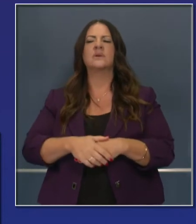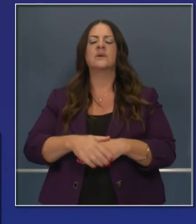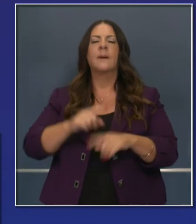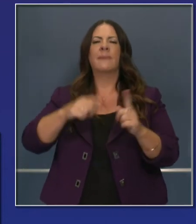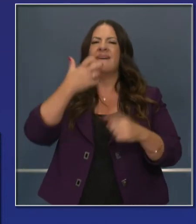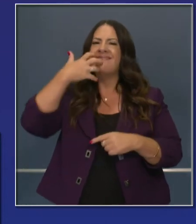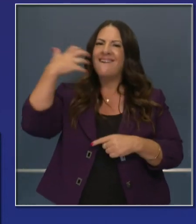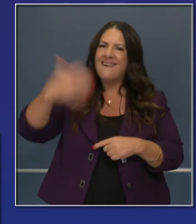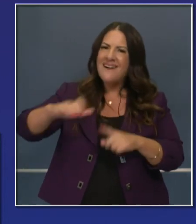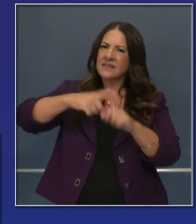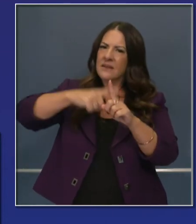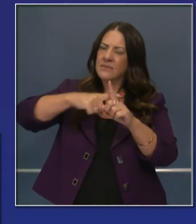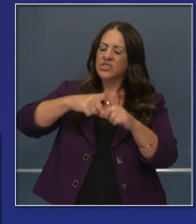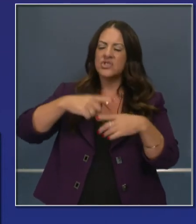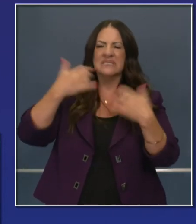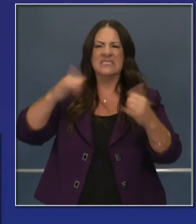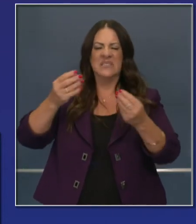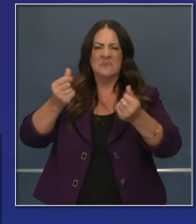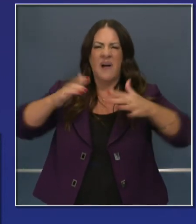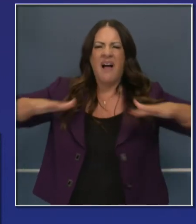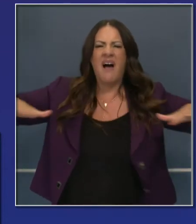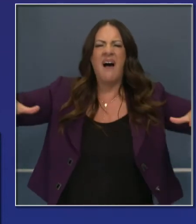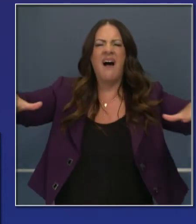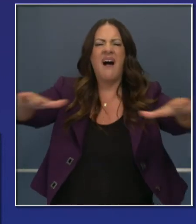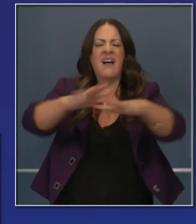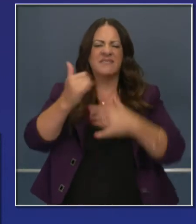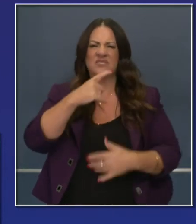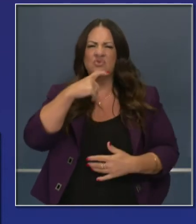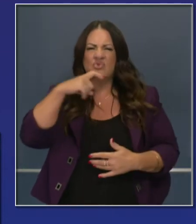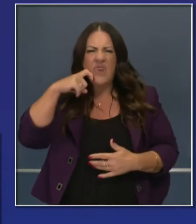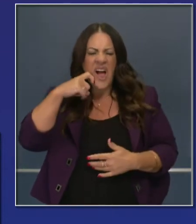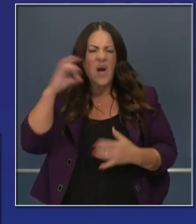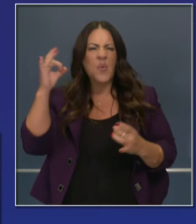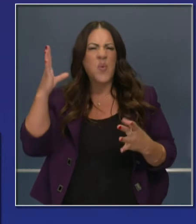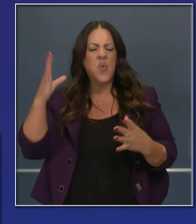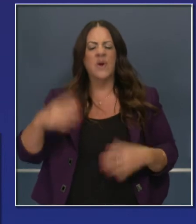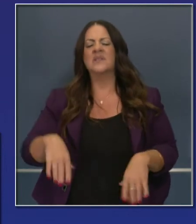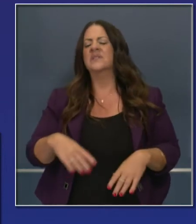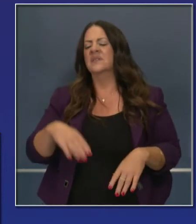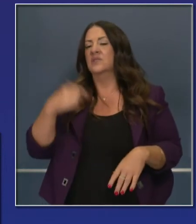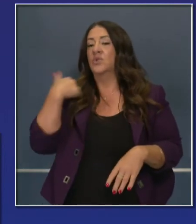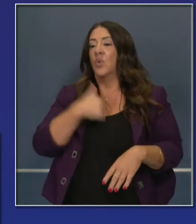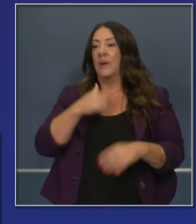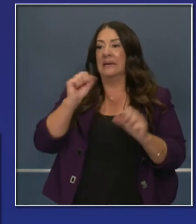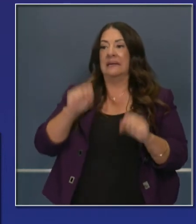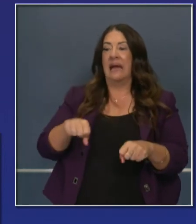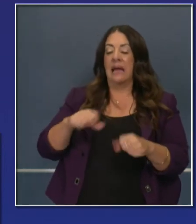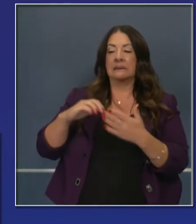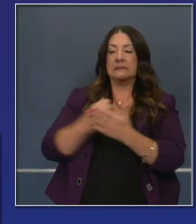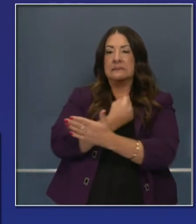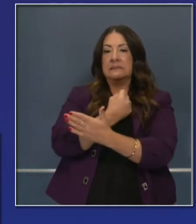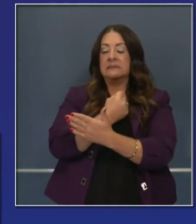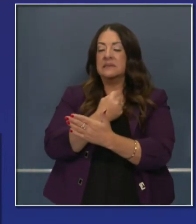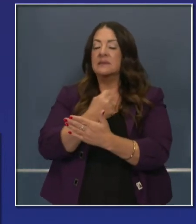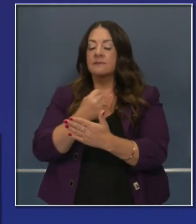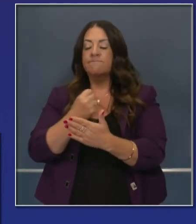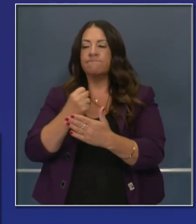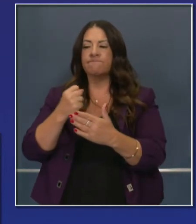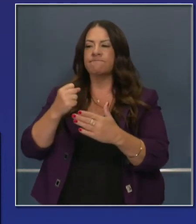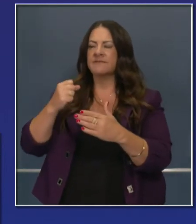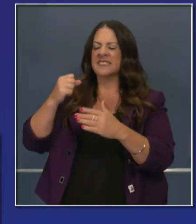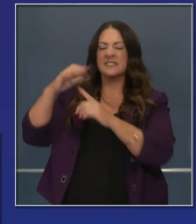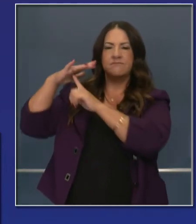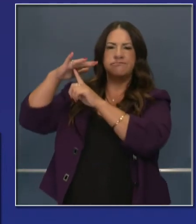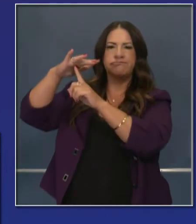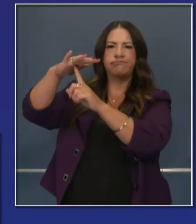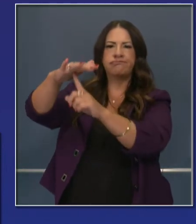hot temperatures, very dry conditions, and that means we have a chance at least to get some more